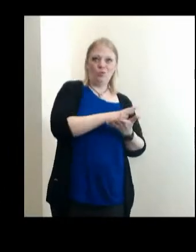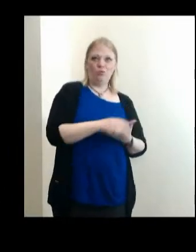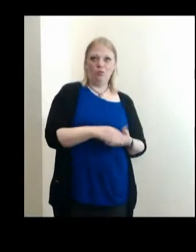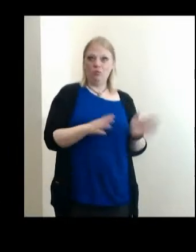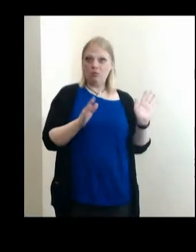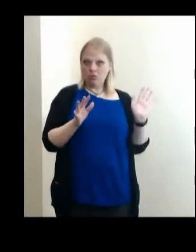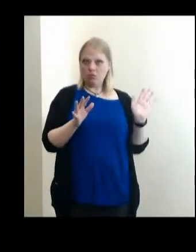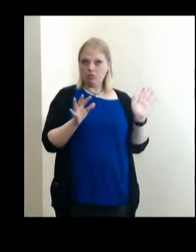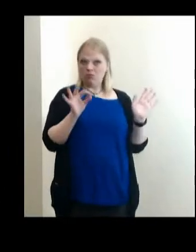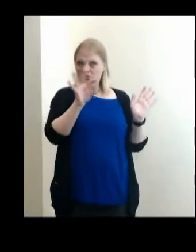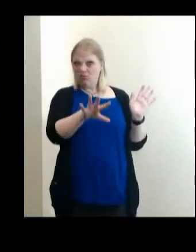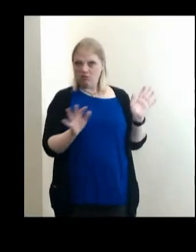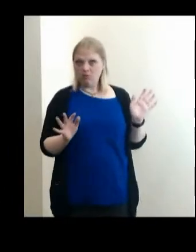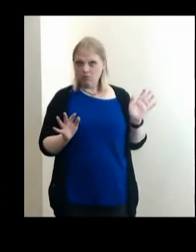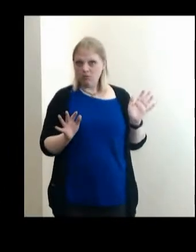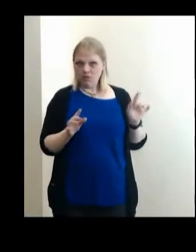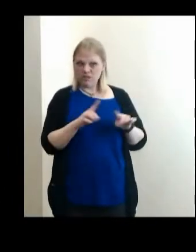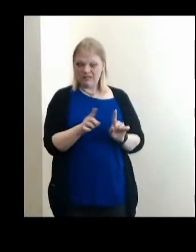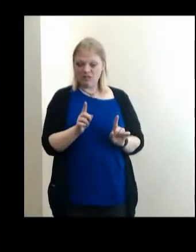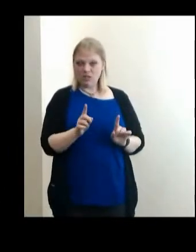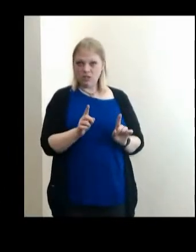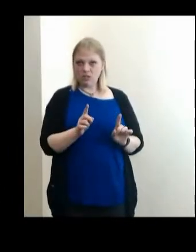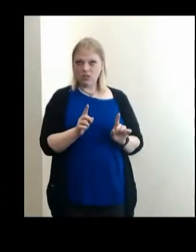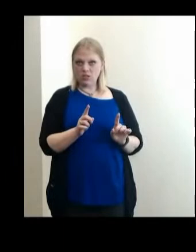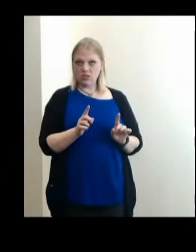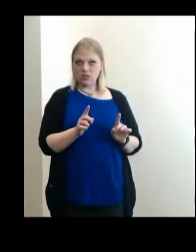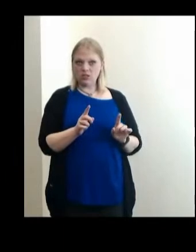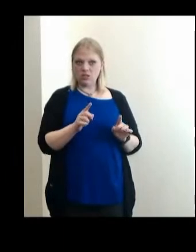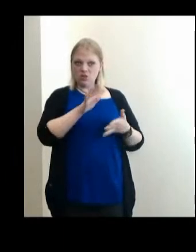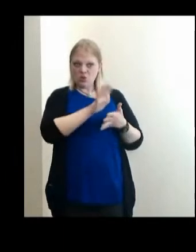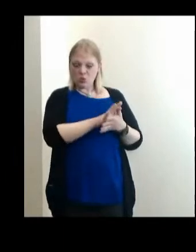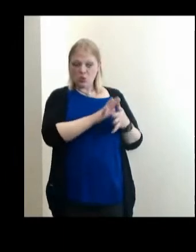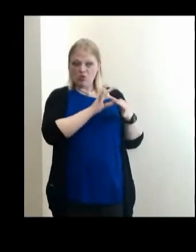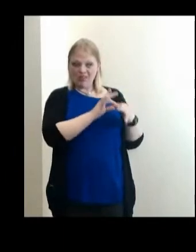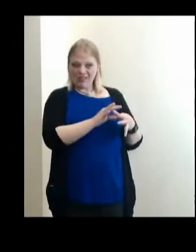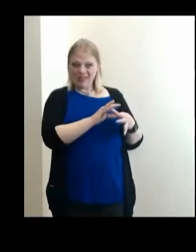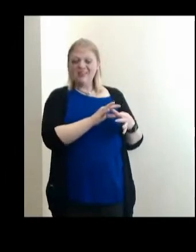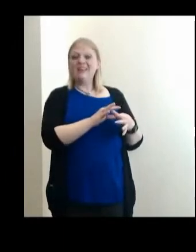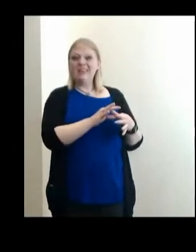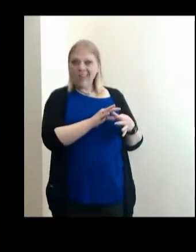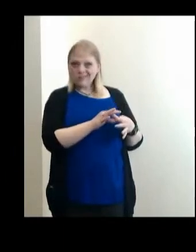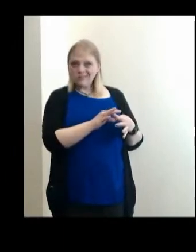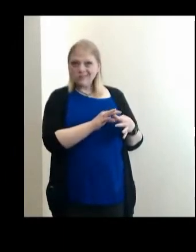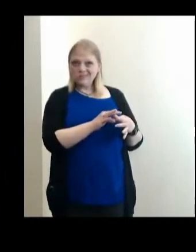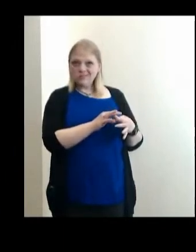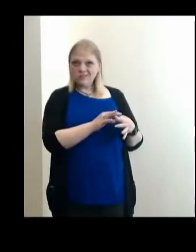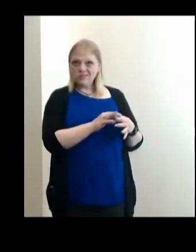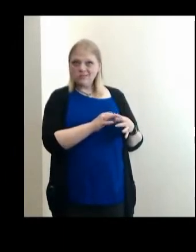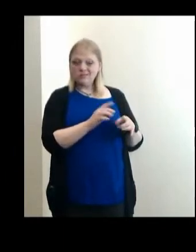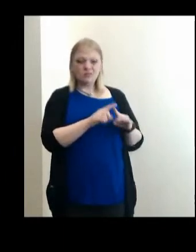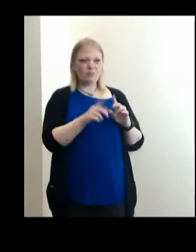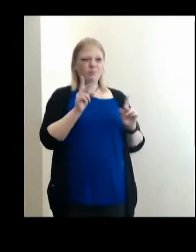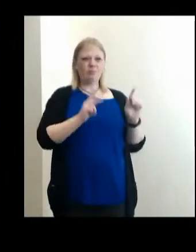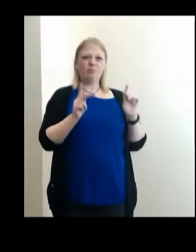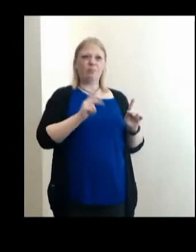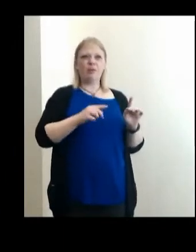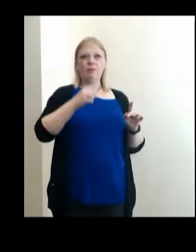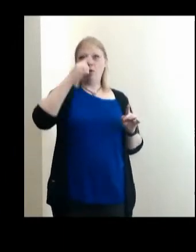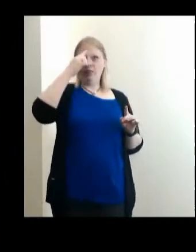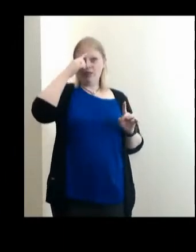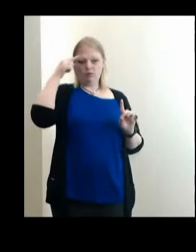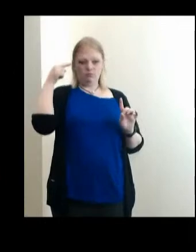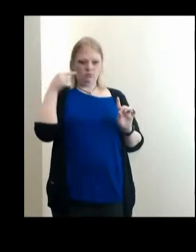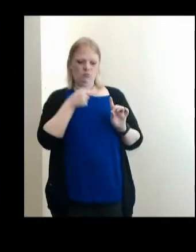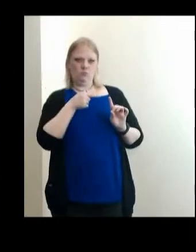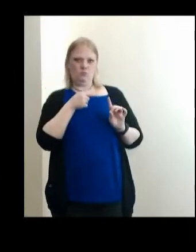to put that little differential there. Is it school-related transmission? Yes, it's school-related transmission. But there are people out there who are trying to